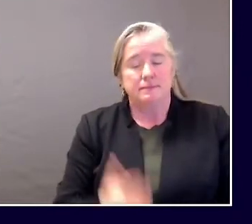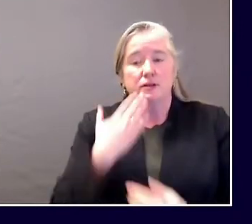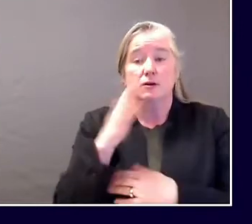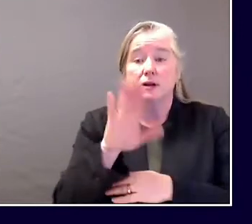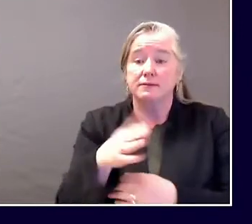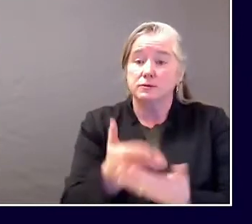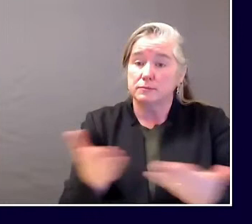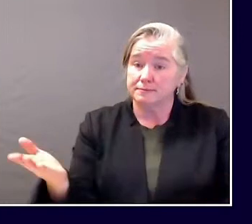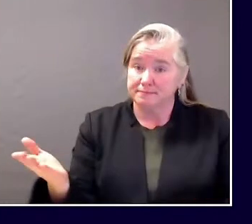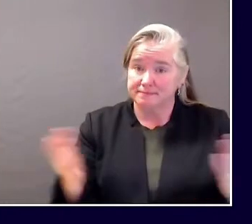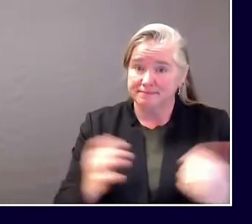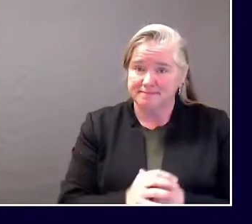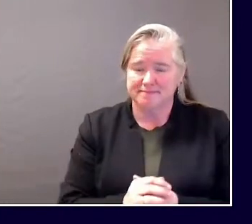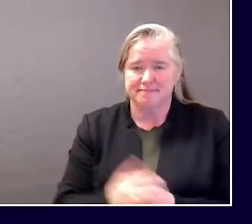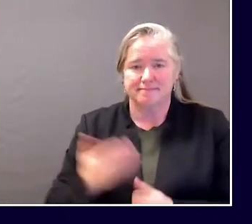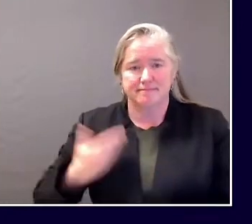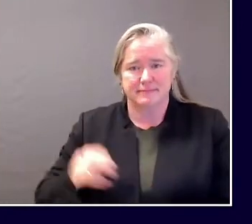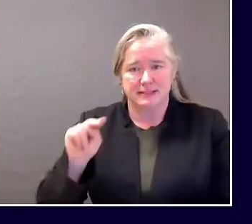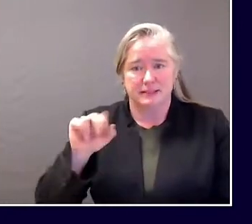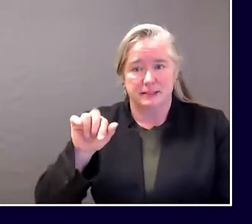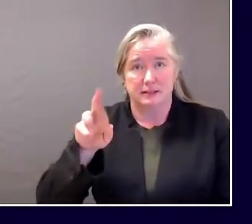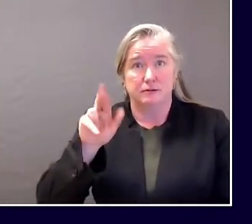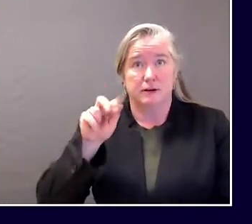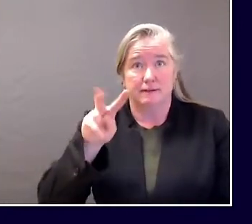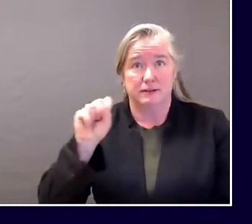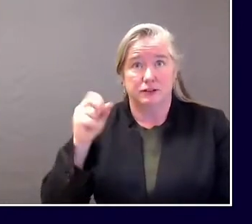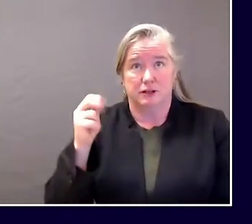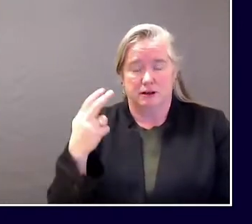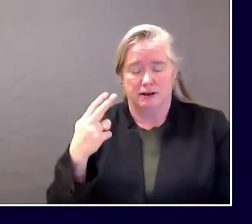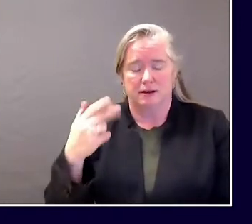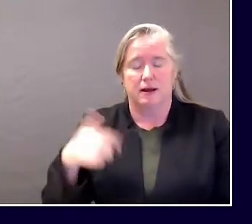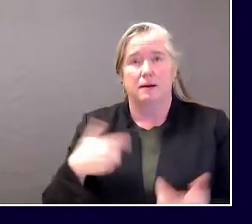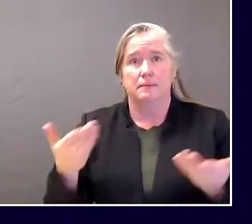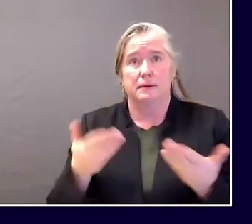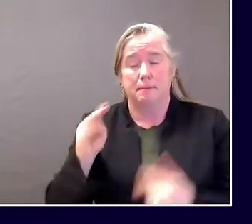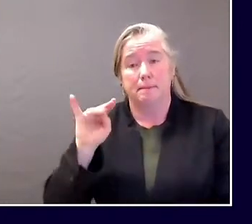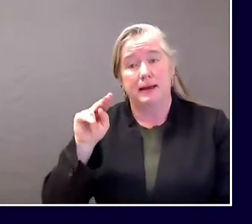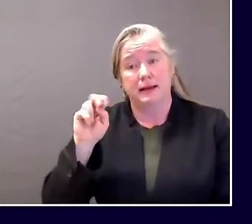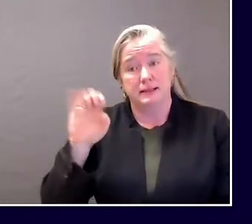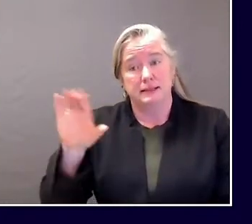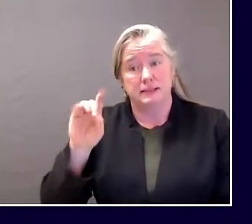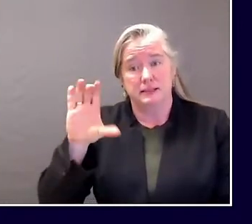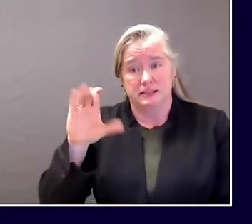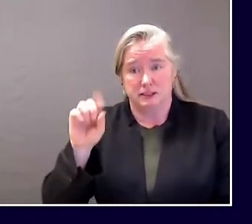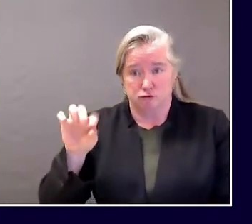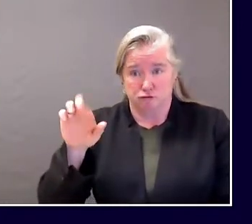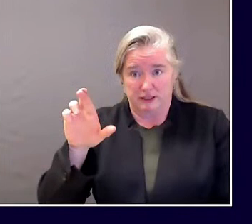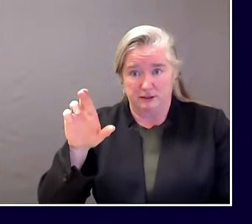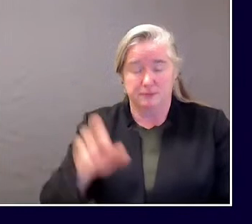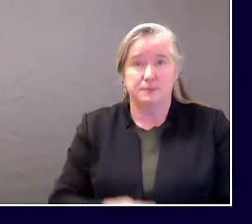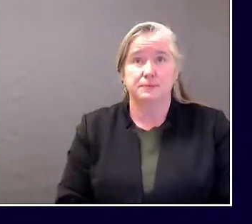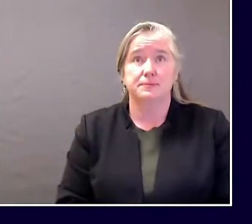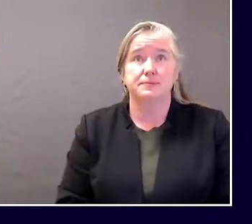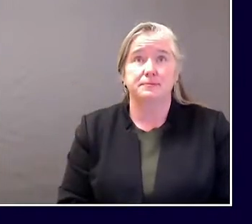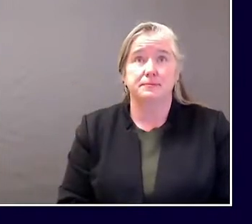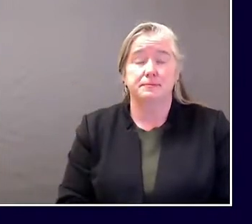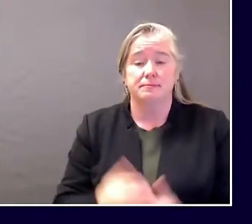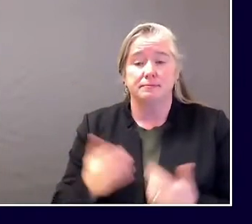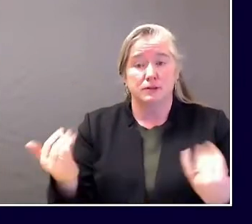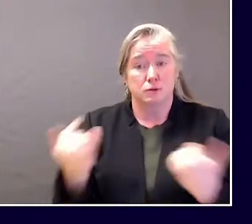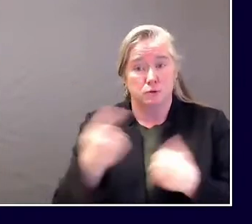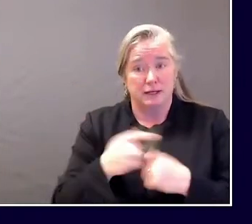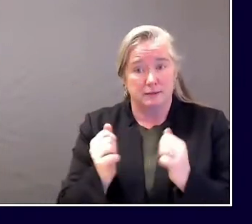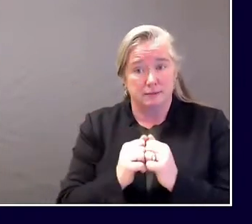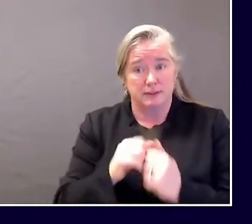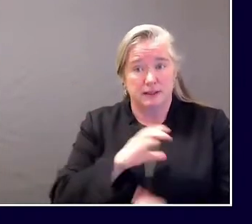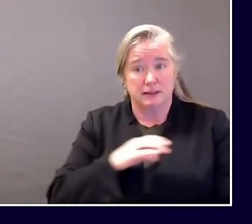Good afternoon, everyone. My name is Nirav Shah, and I'm the director of Maine's Center for Disease Control and Prevention. And I'm joined this